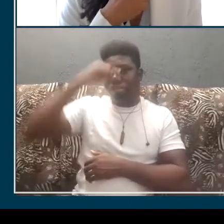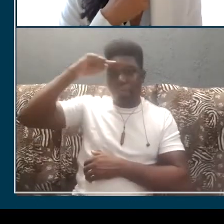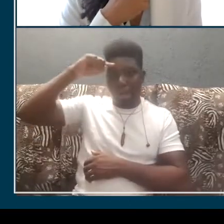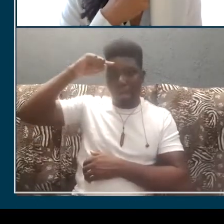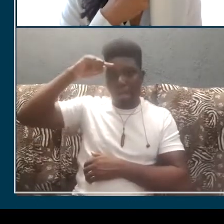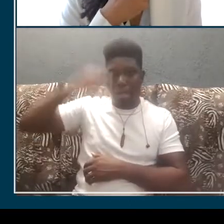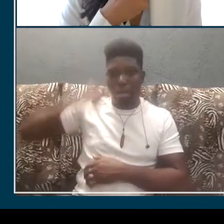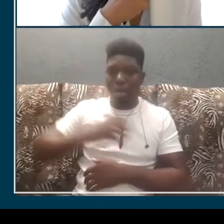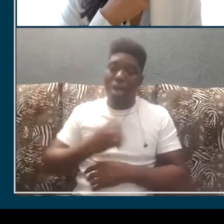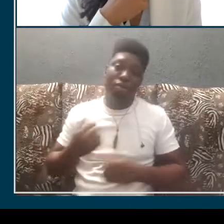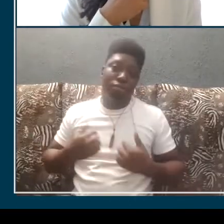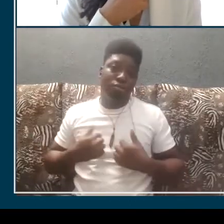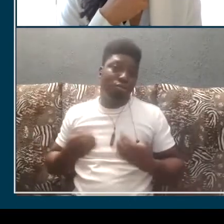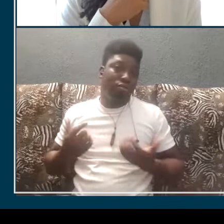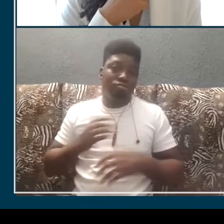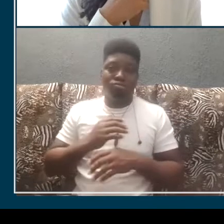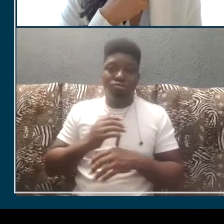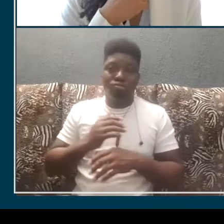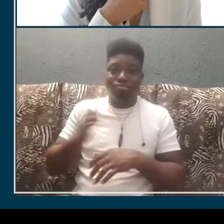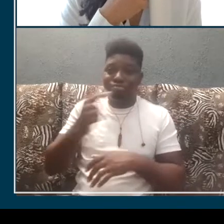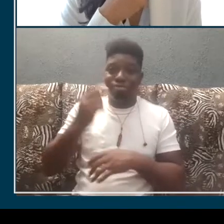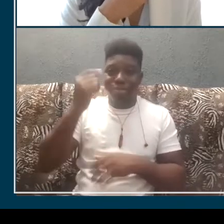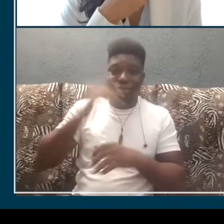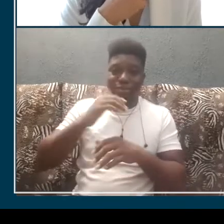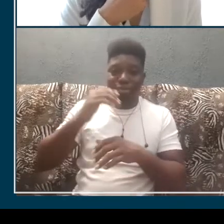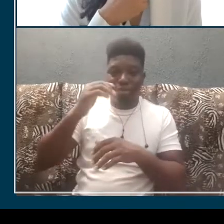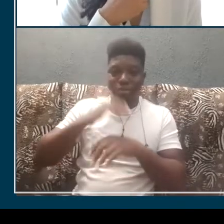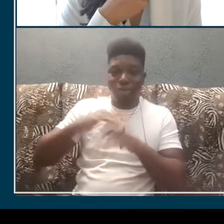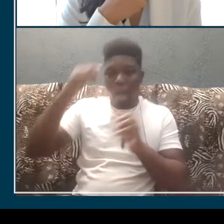don't think they are I'm good enough, or I'm woman, or